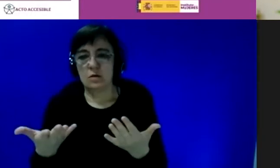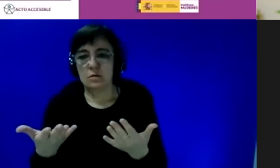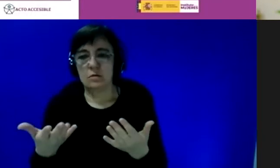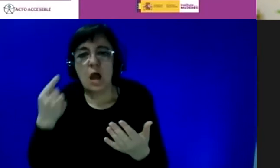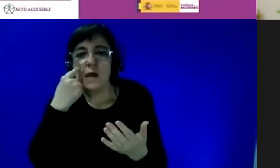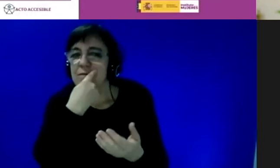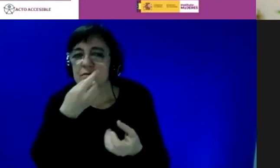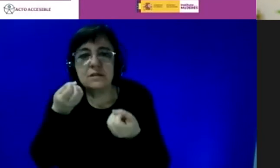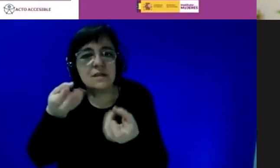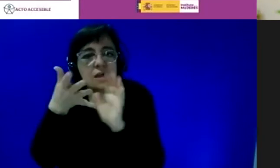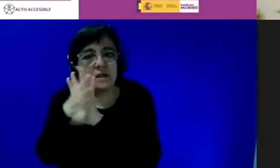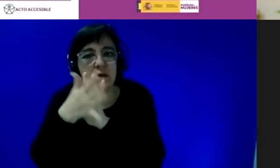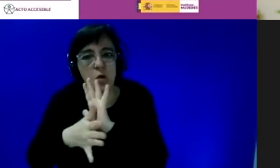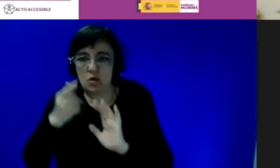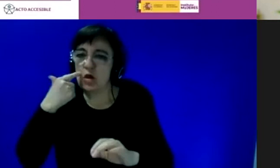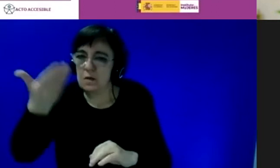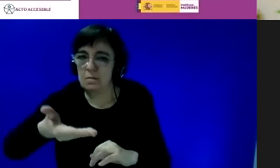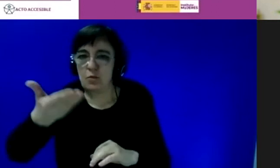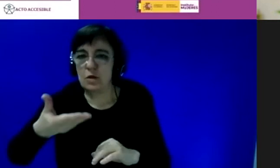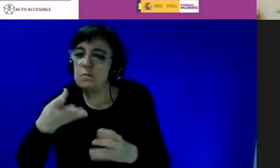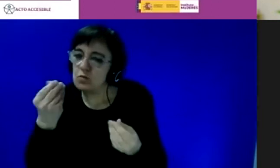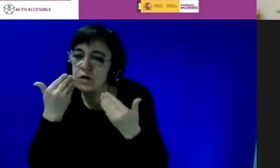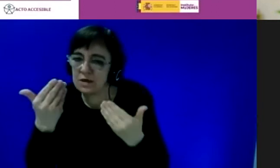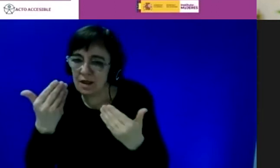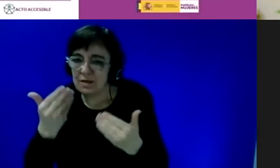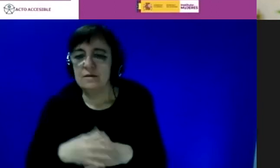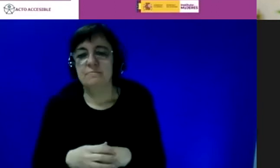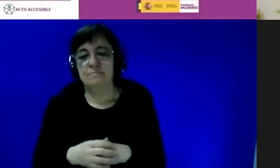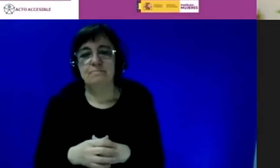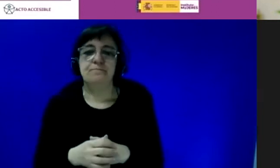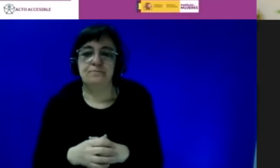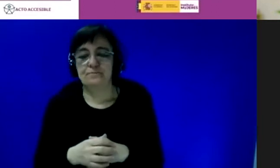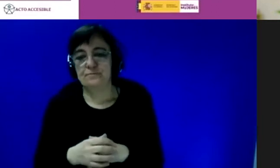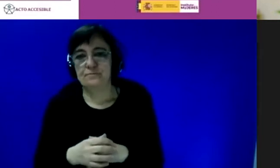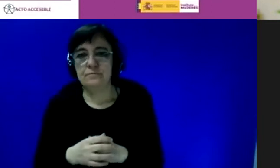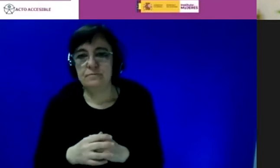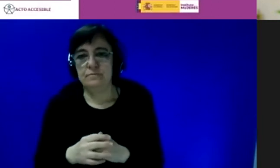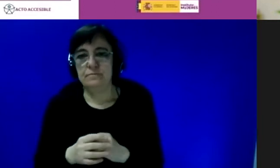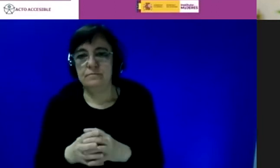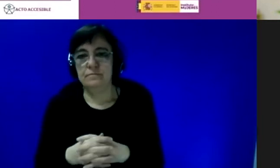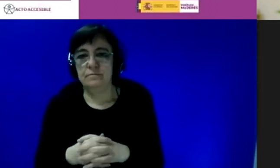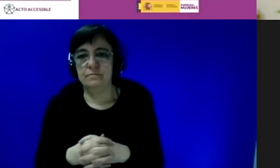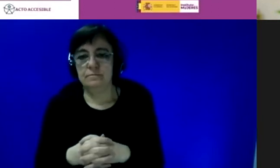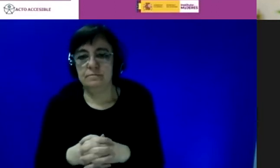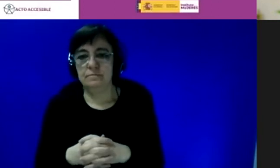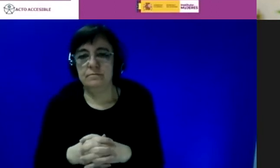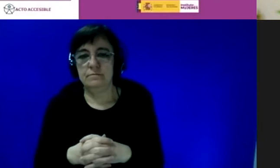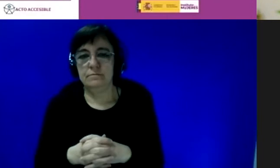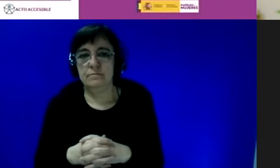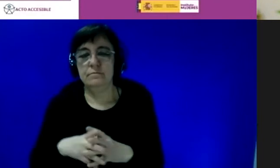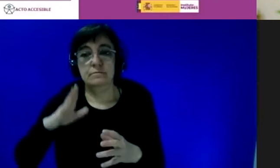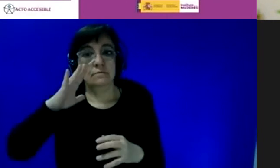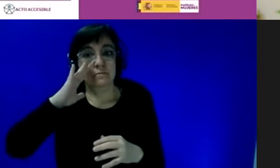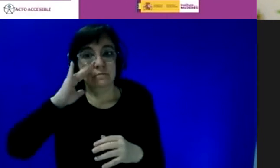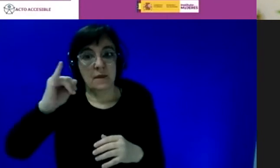much. Really, thank you. Thank you. So, thank you so much. Thank you. I think now we have also Larissa